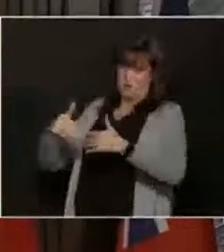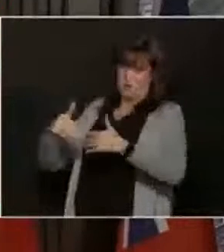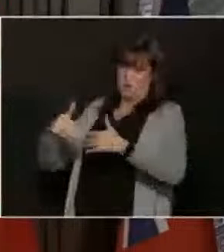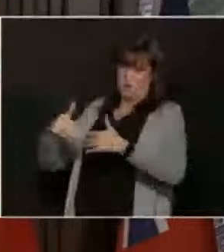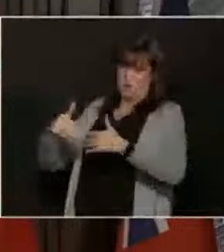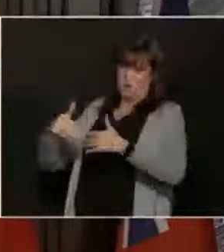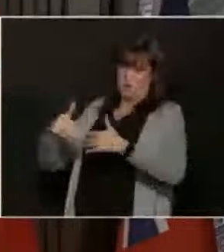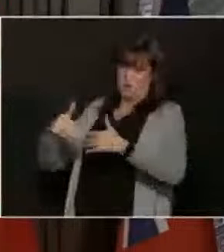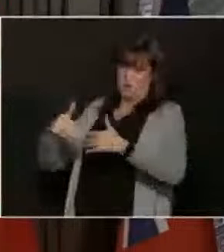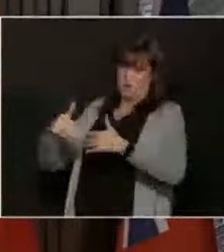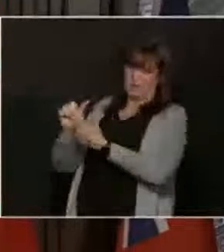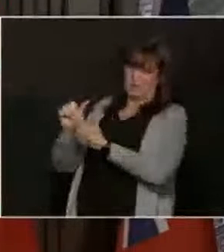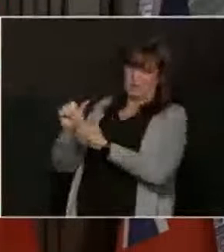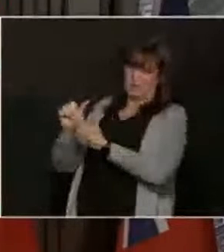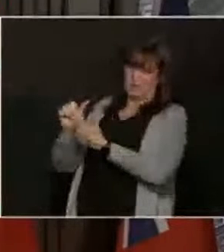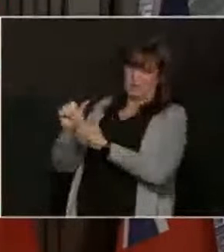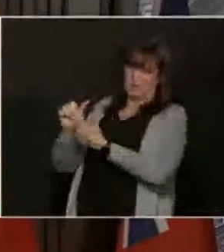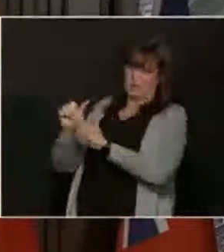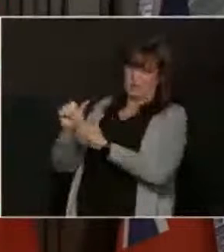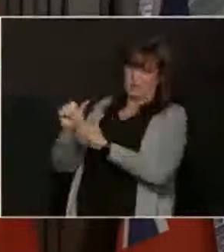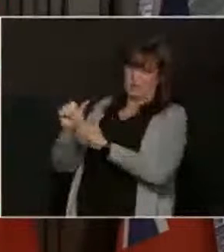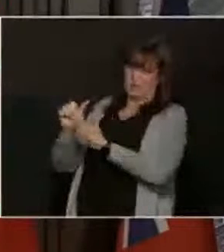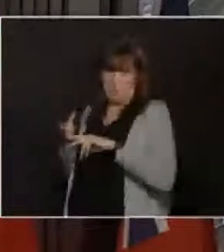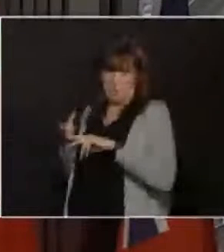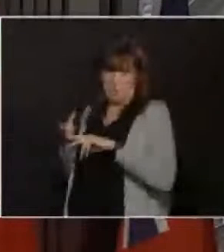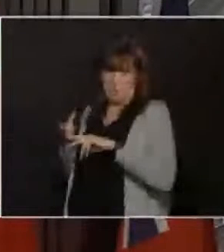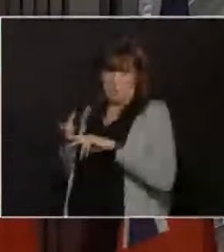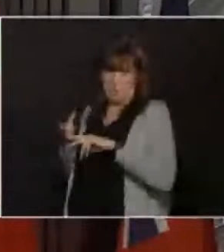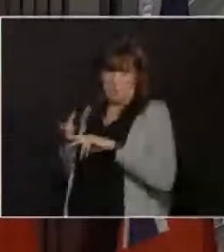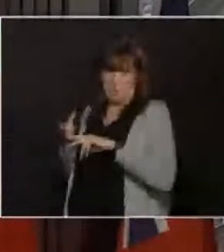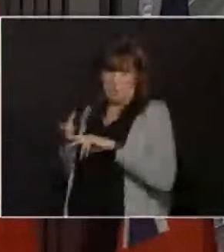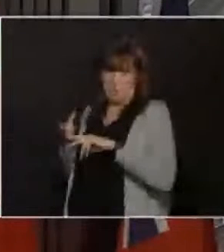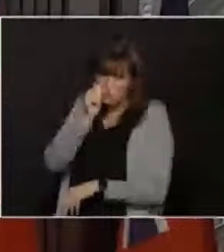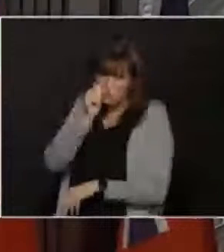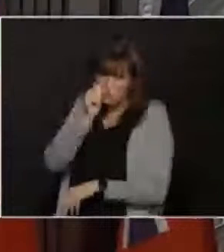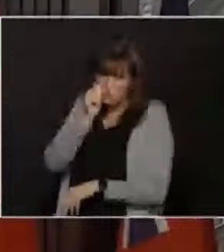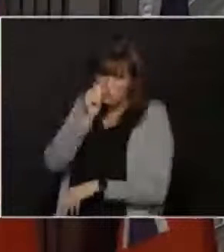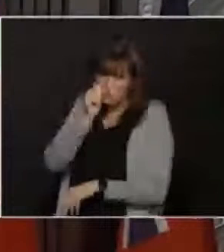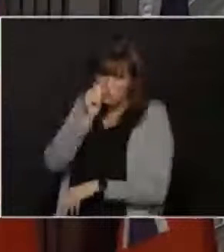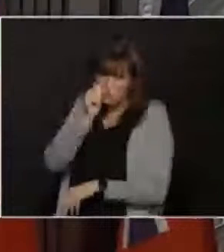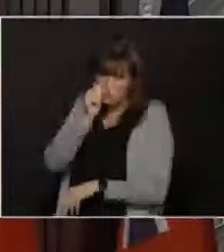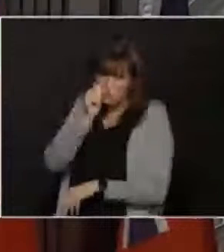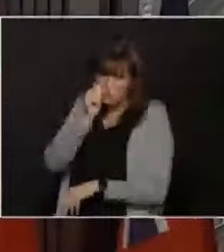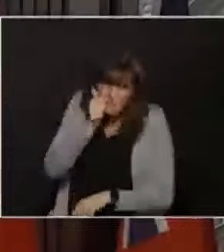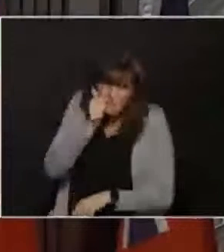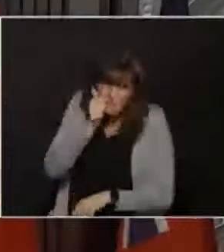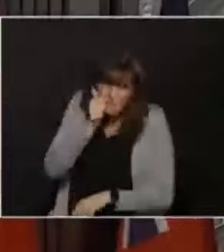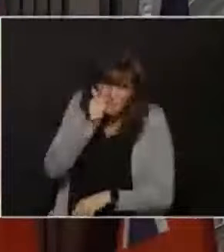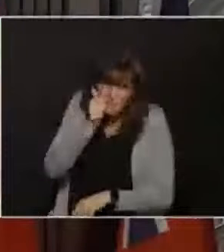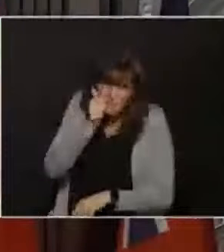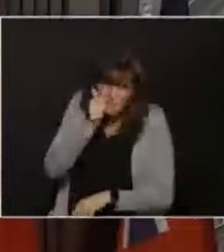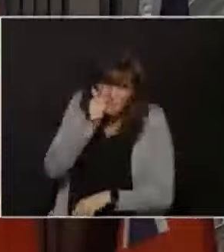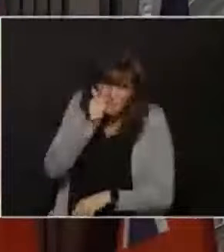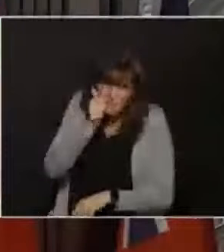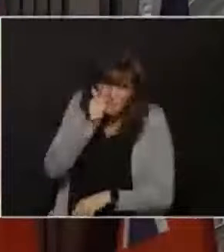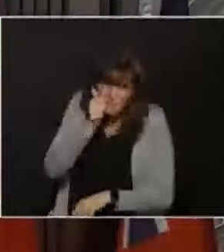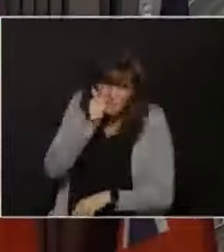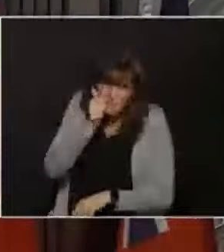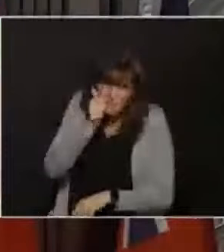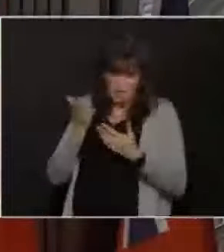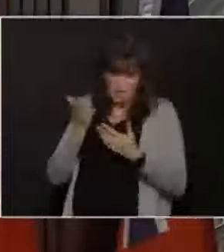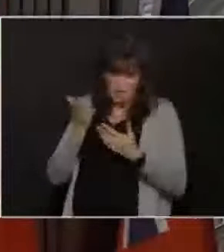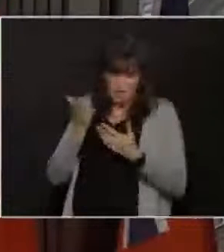There are already more than 400 COVID-19 patients in our intensive care units, and mortality in our long-term care